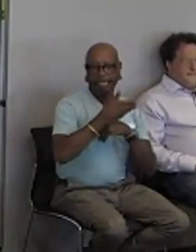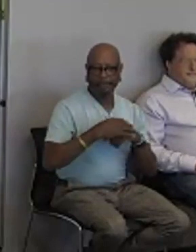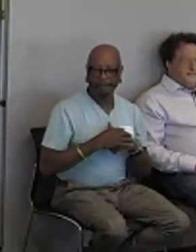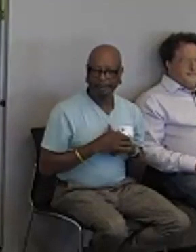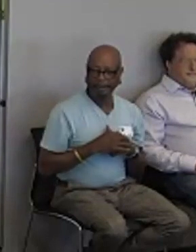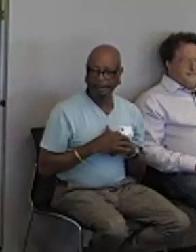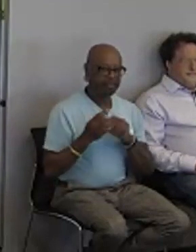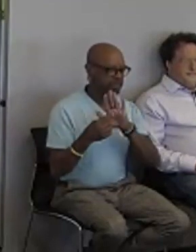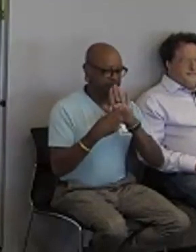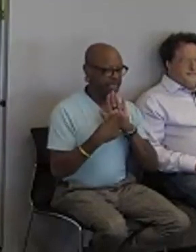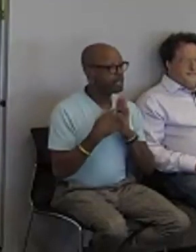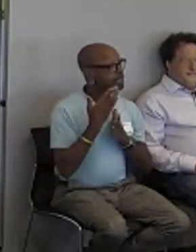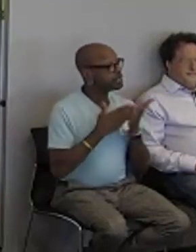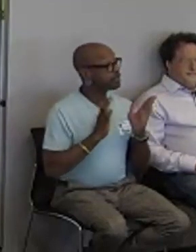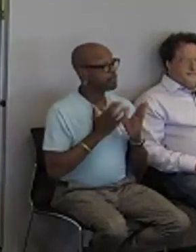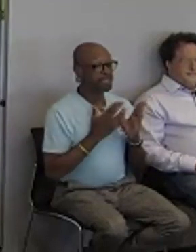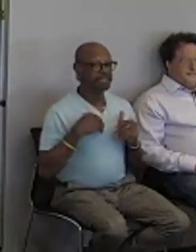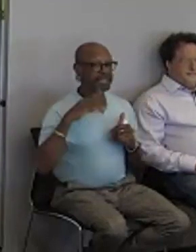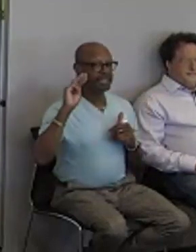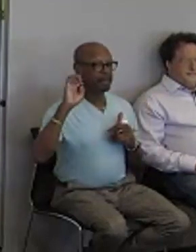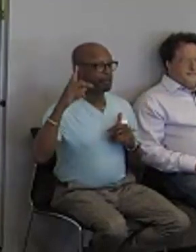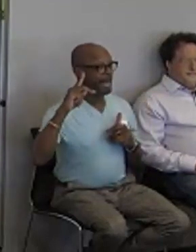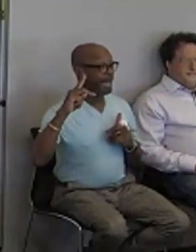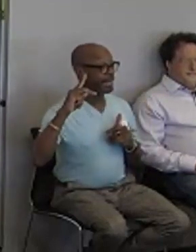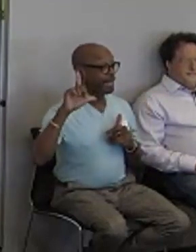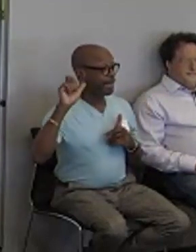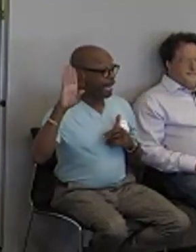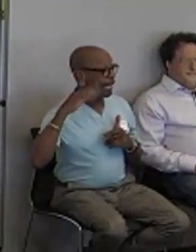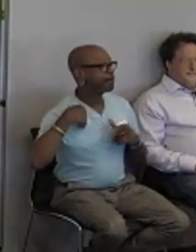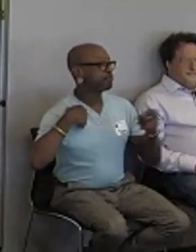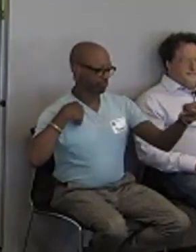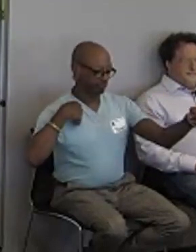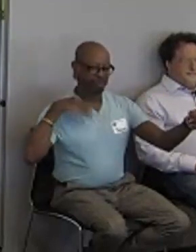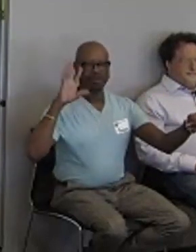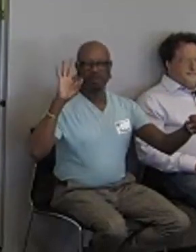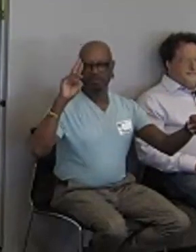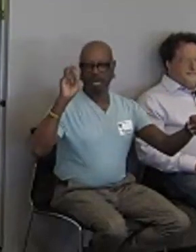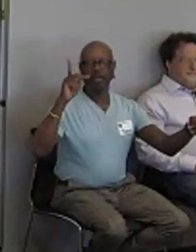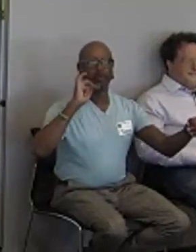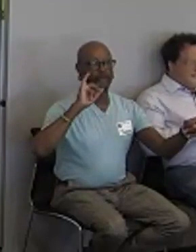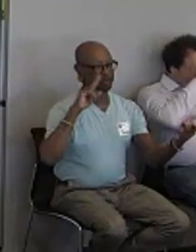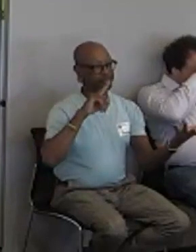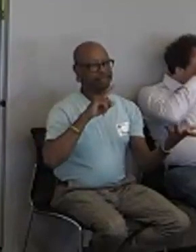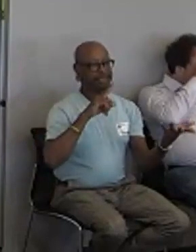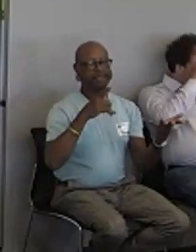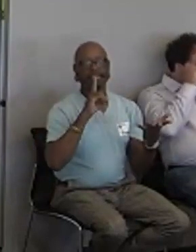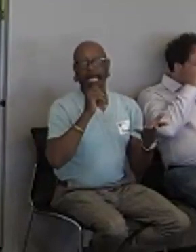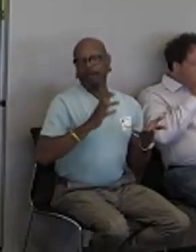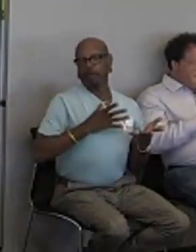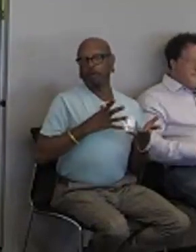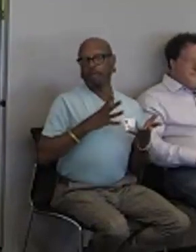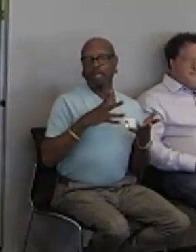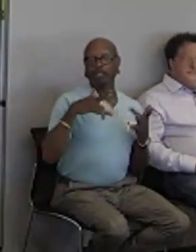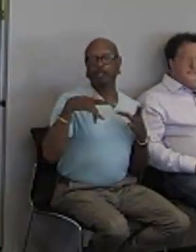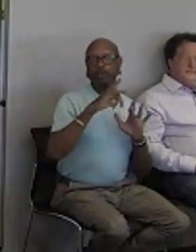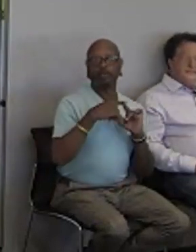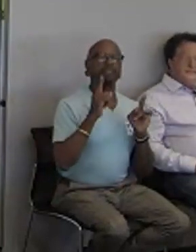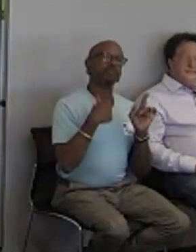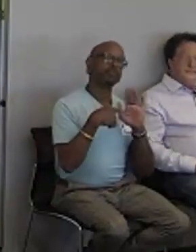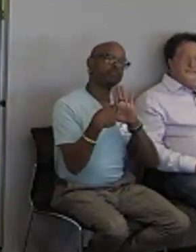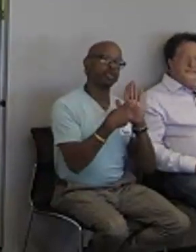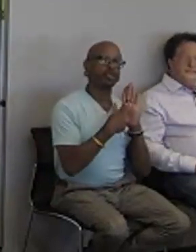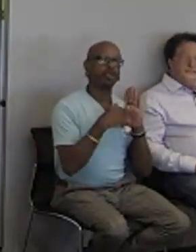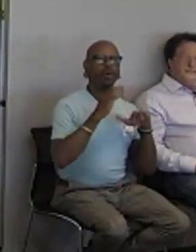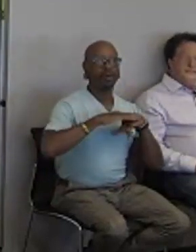Some of us in the Mad Lab, including Frank Welte, who you'll meet a little bit later, will be giving some informal tours of our Mad Lab shop on the